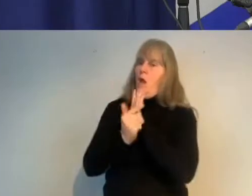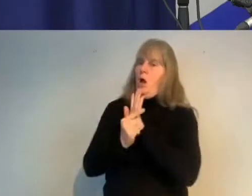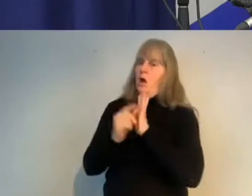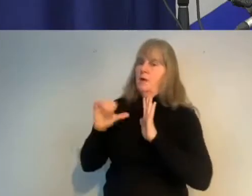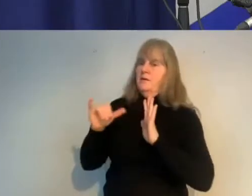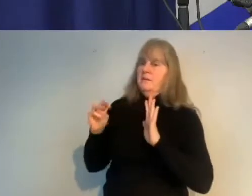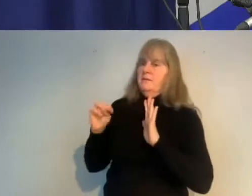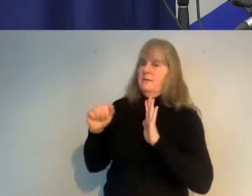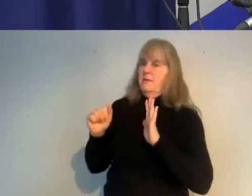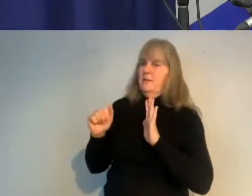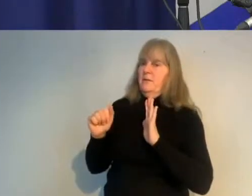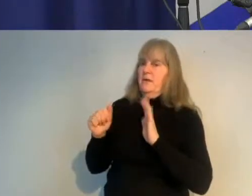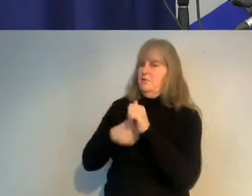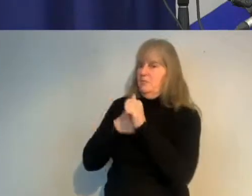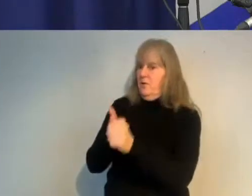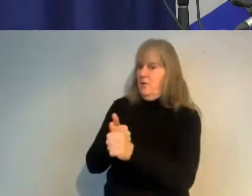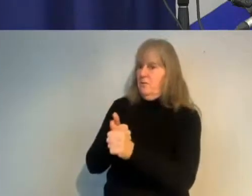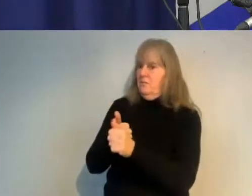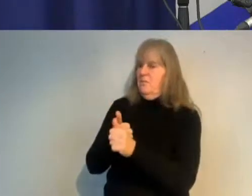I'll describe these in details now.